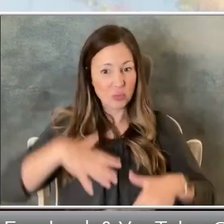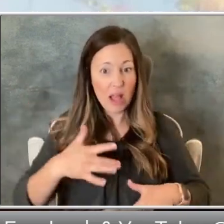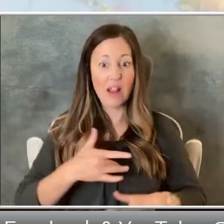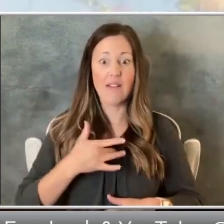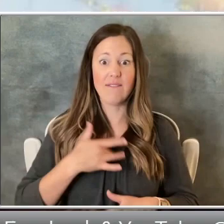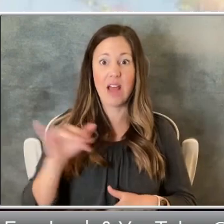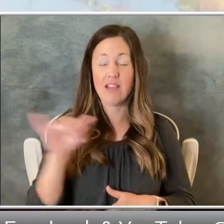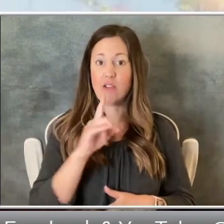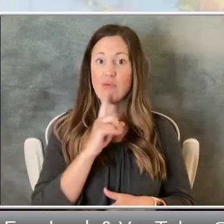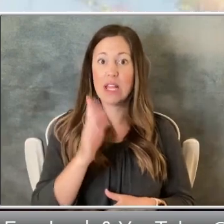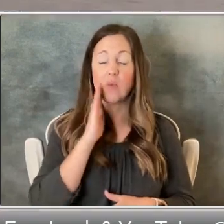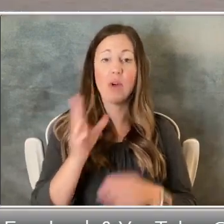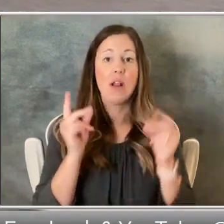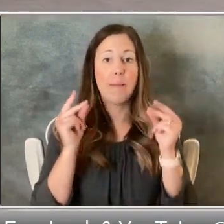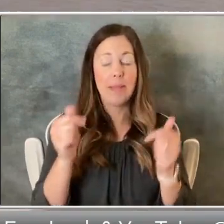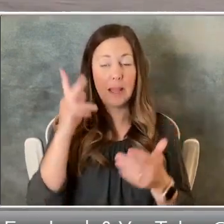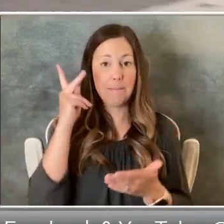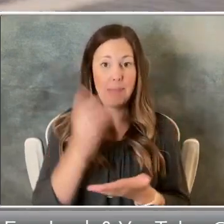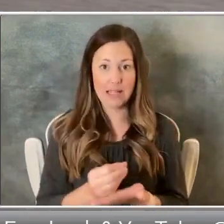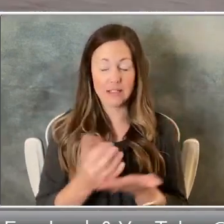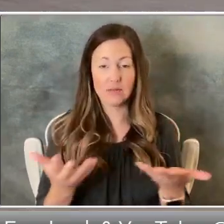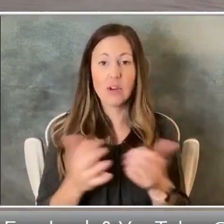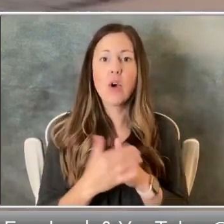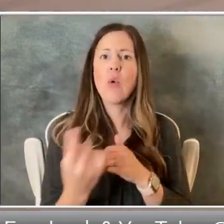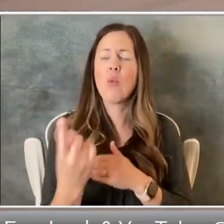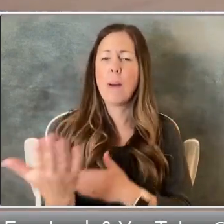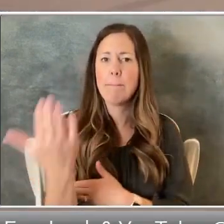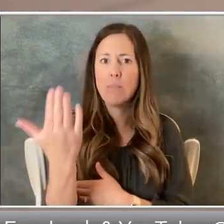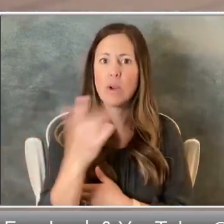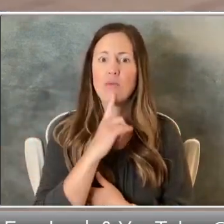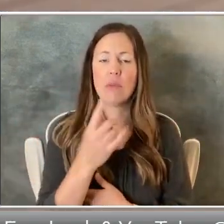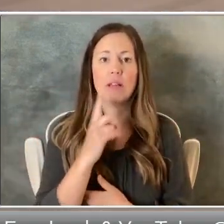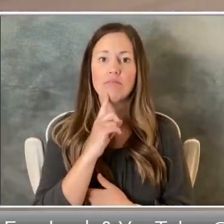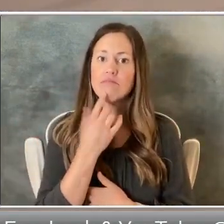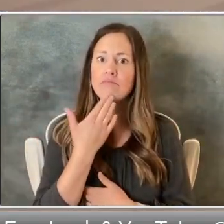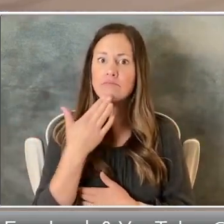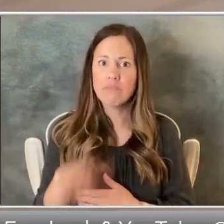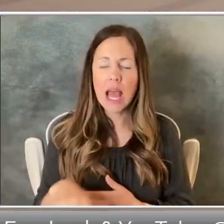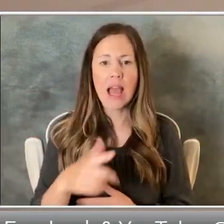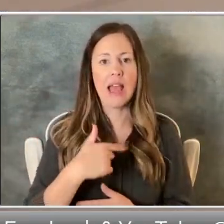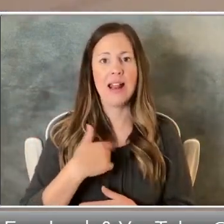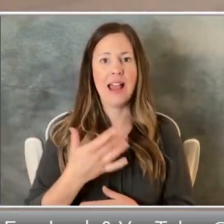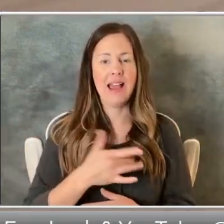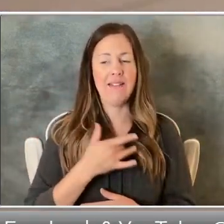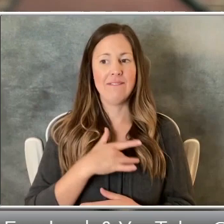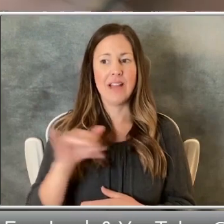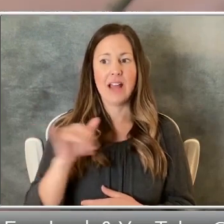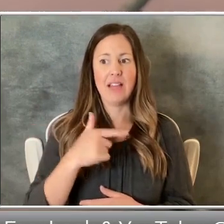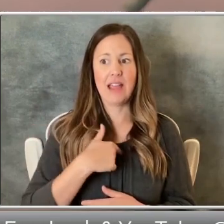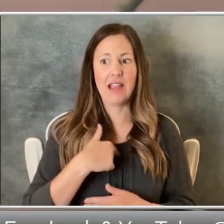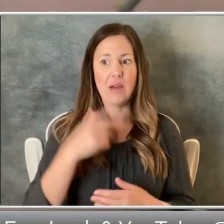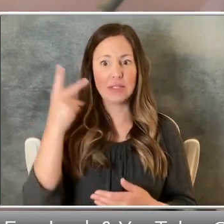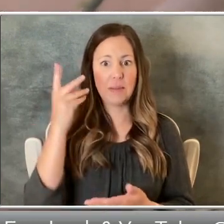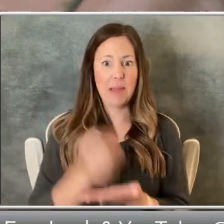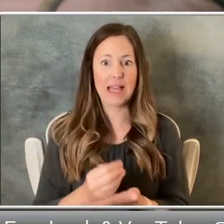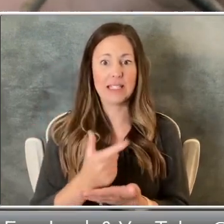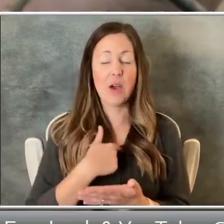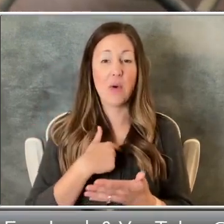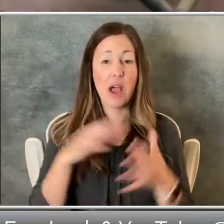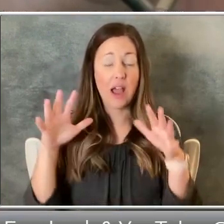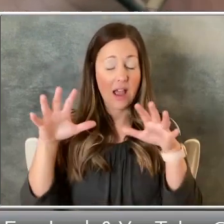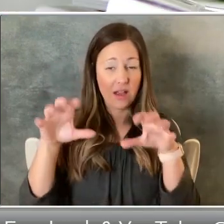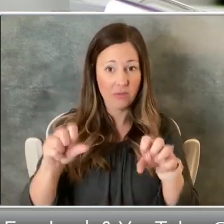was immediately going to pass out. There was one morning that was pretty bad where I just felt like I was going to go down, and I grabbed a fence post